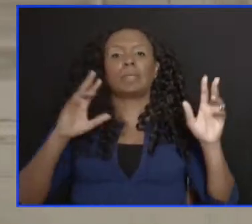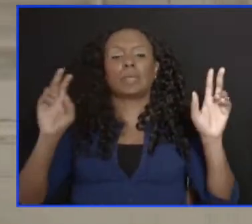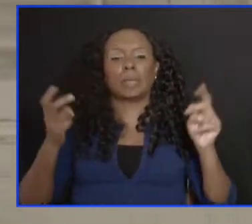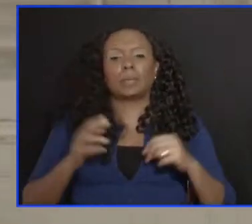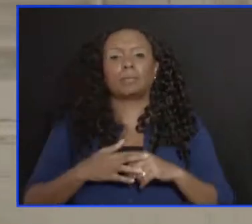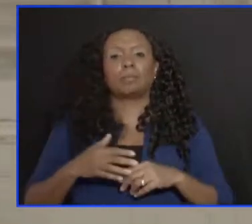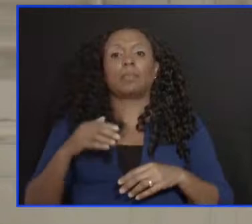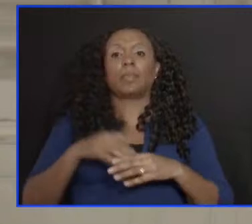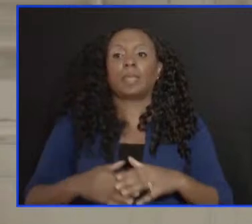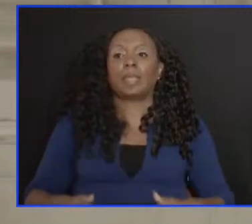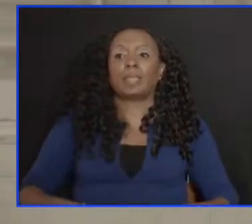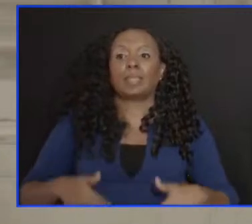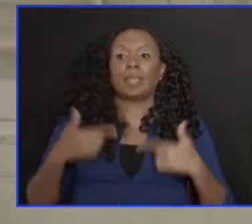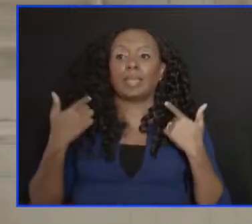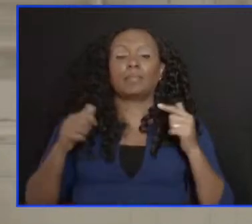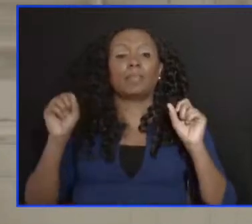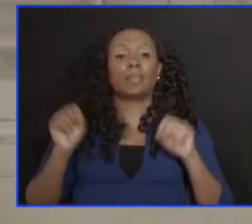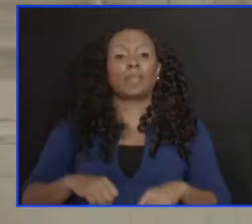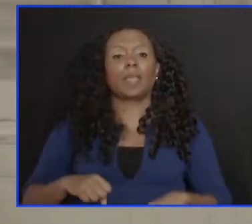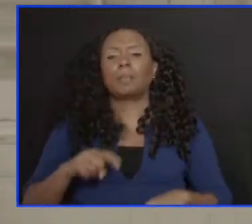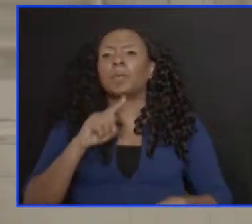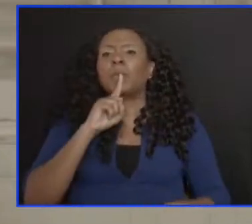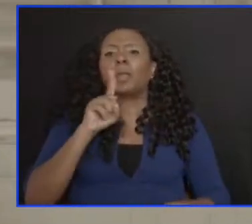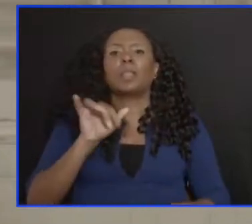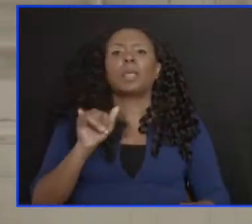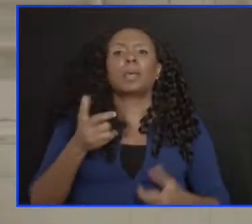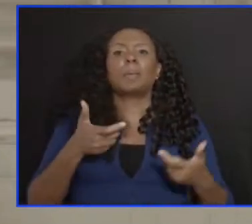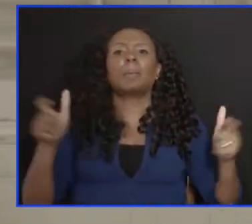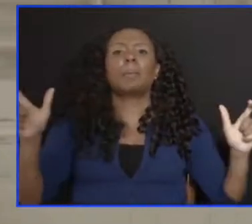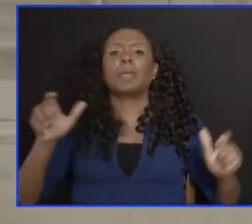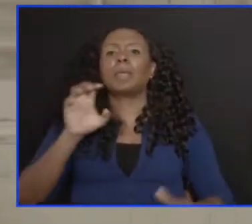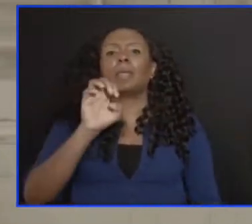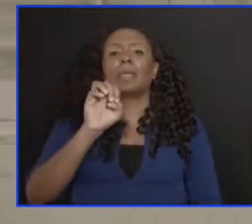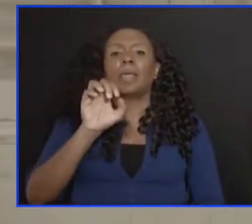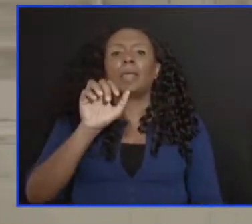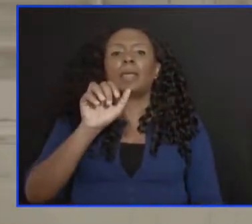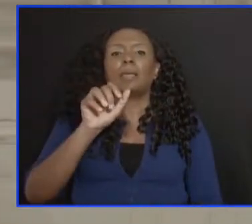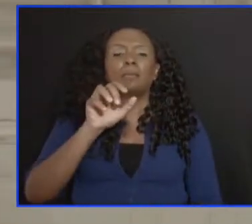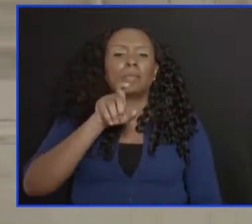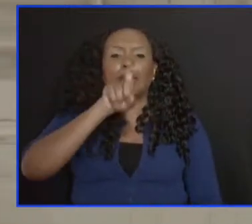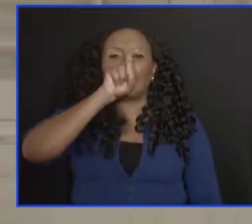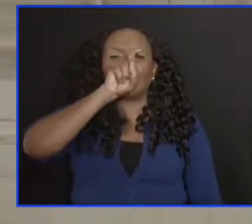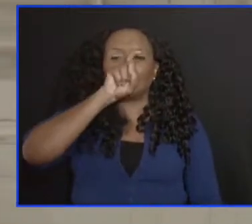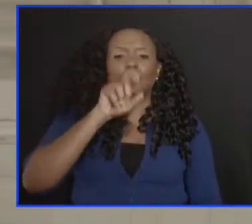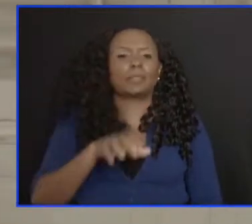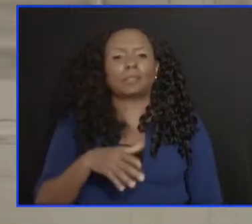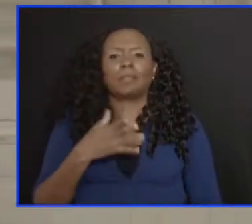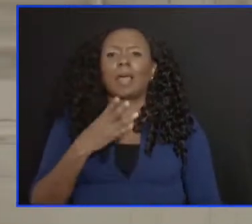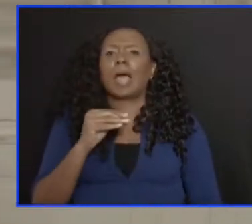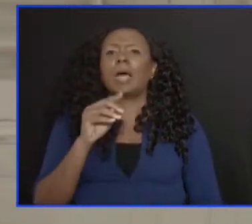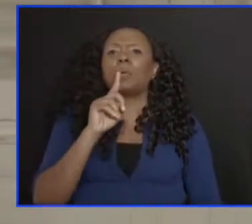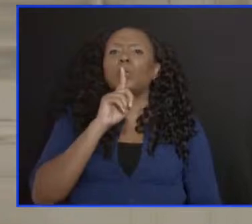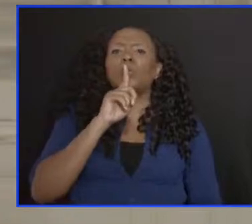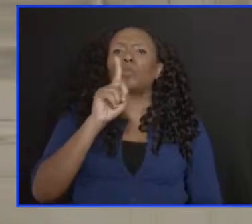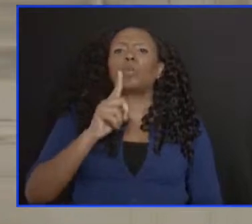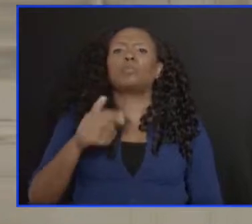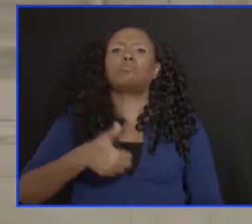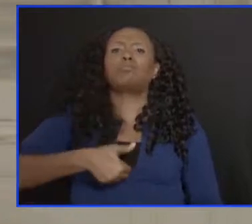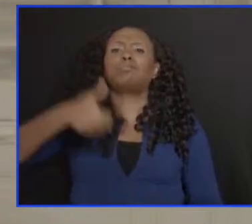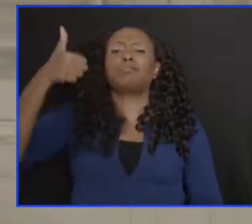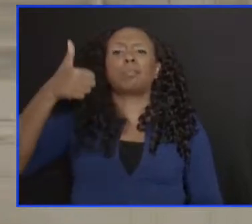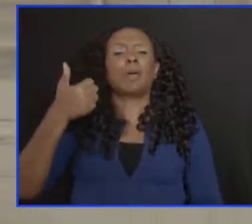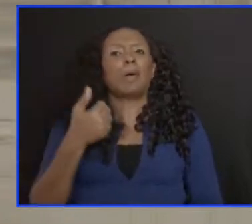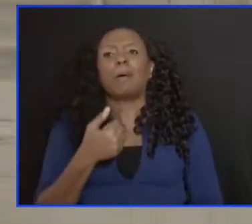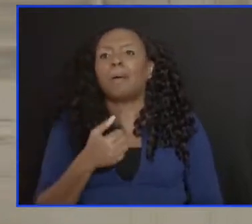life, marlin, we can be turkeys and sit on the ground and goggle, goggle, goggle and complain. Or we can sometimes be chickens that scratch on the